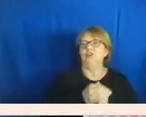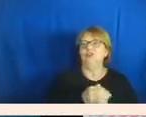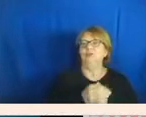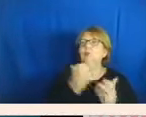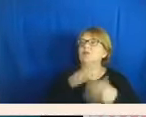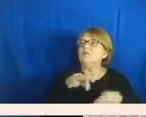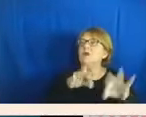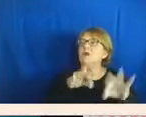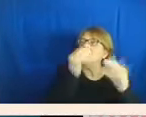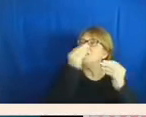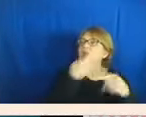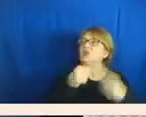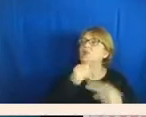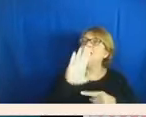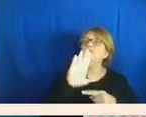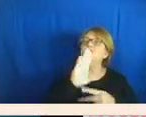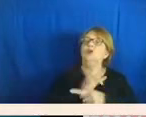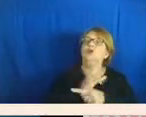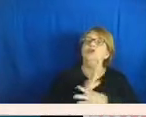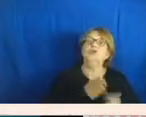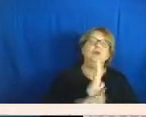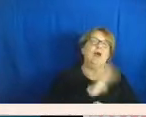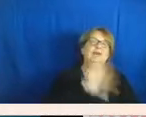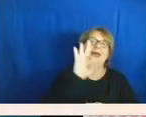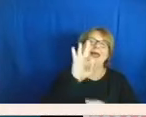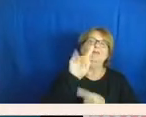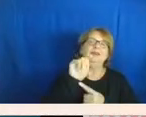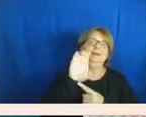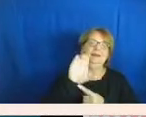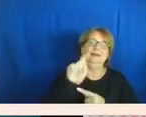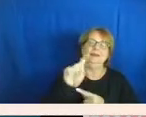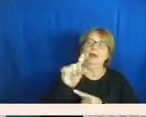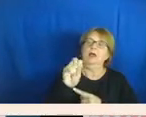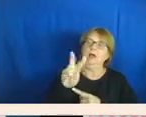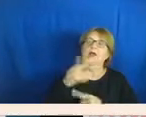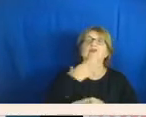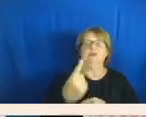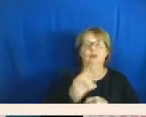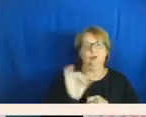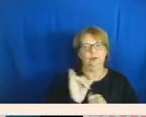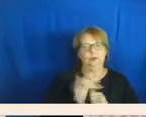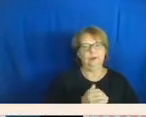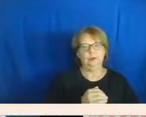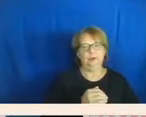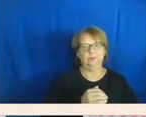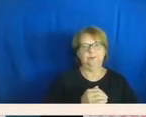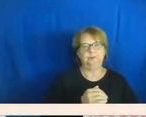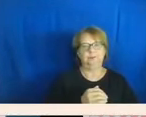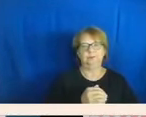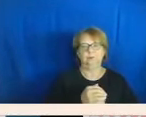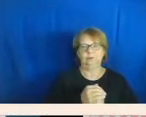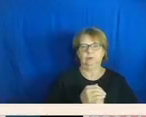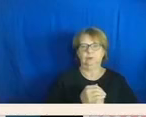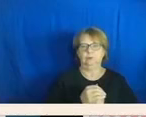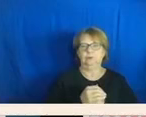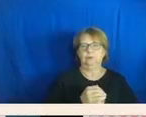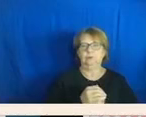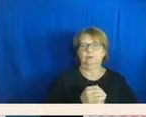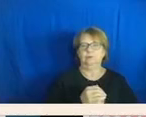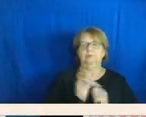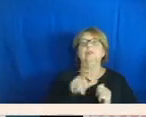rights, ftc.gov is a good one too. So we'll go to the next screen. The next slide. This is really good